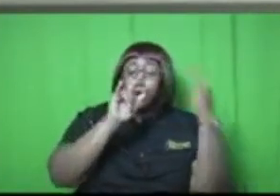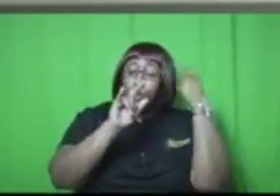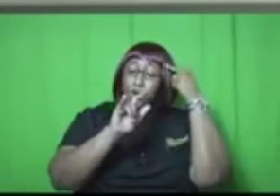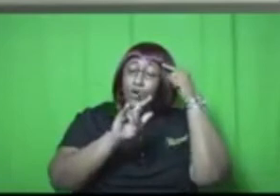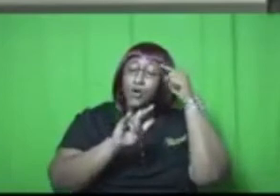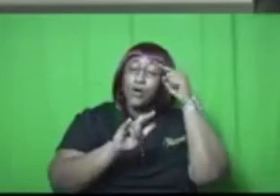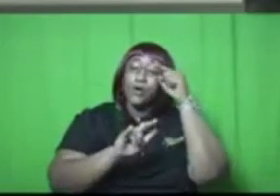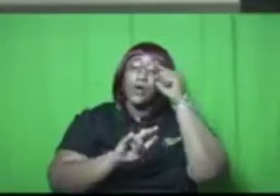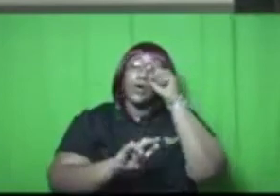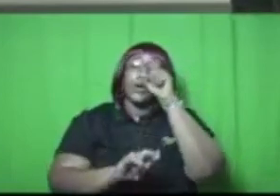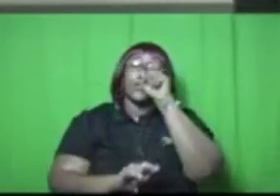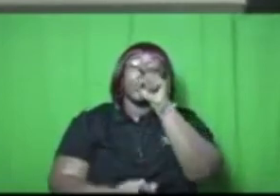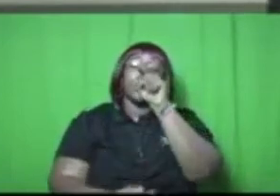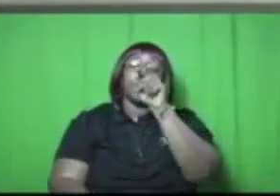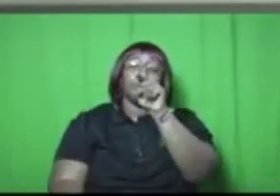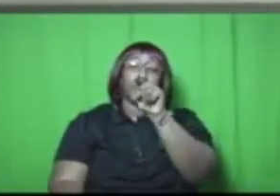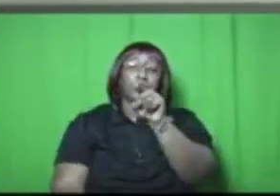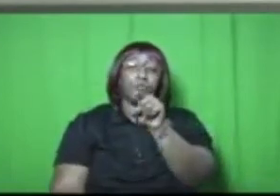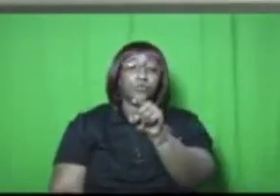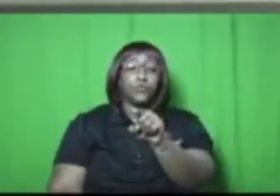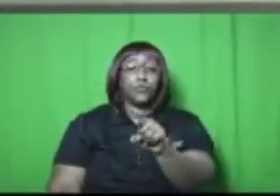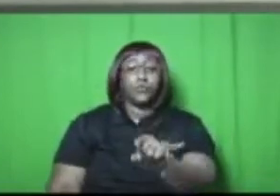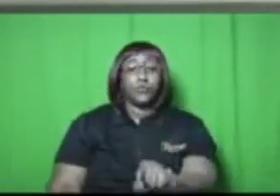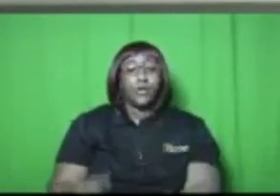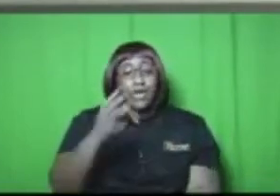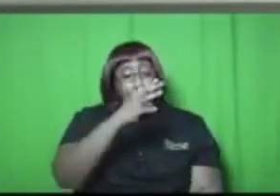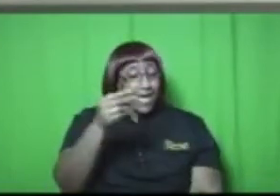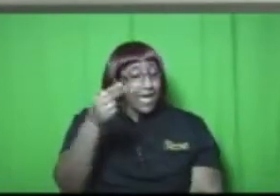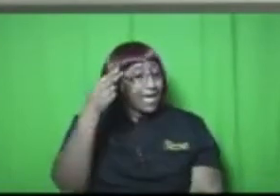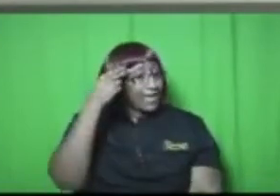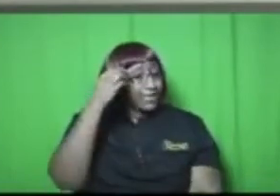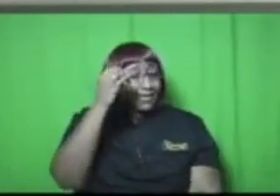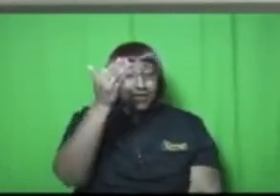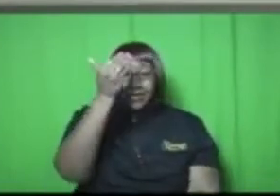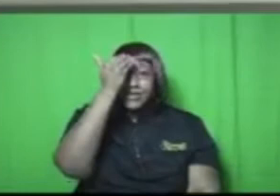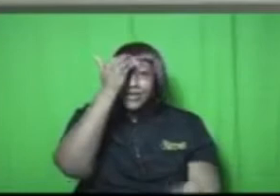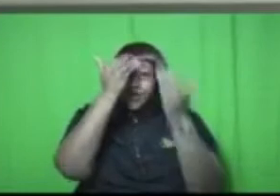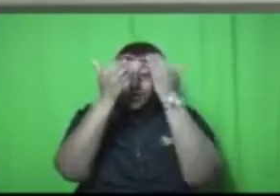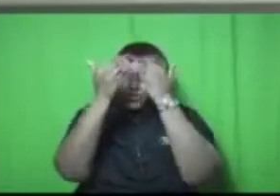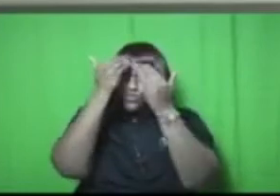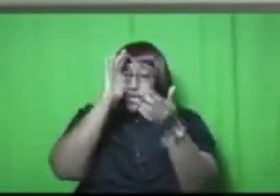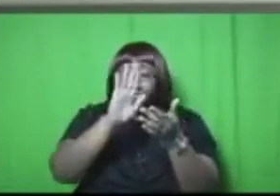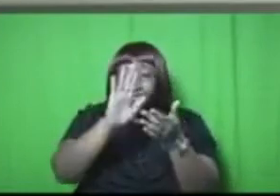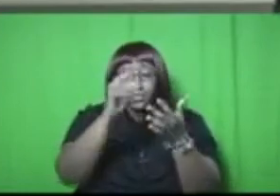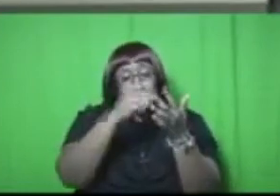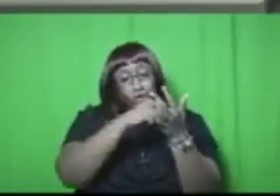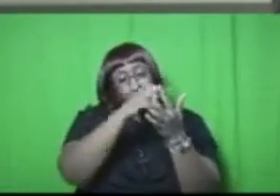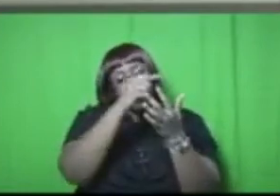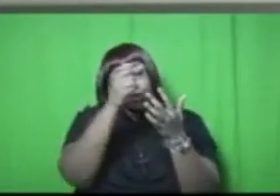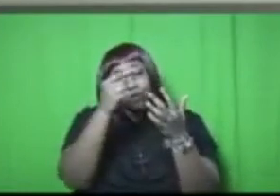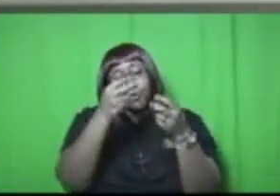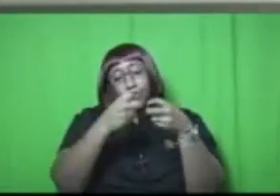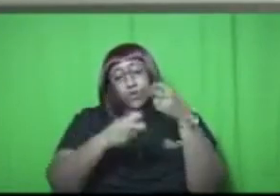For you. For you. And he knows. He knows.